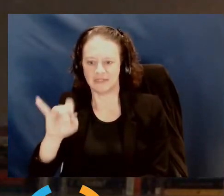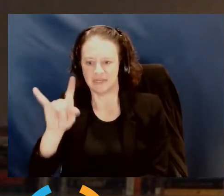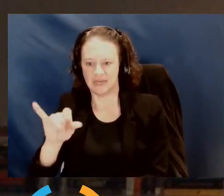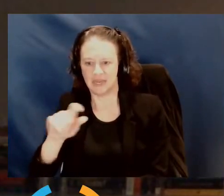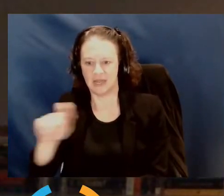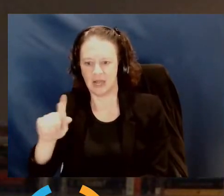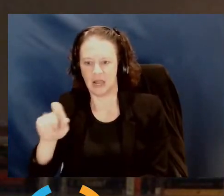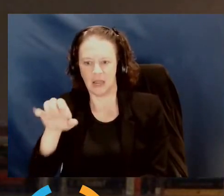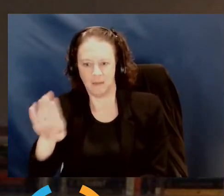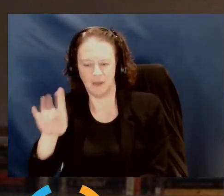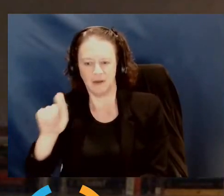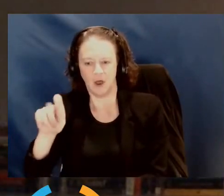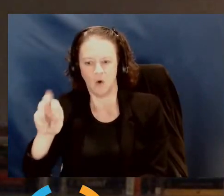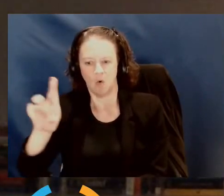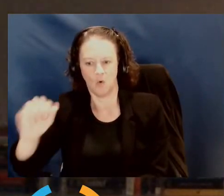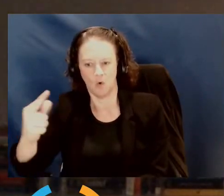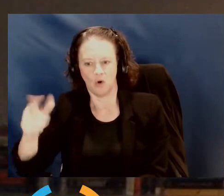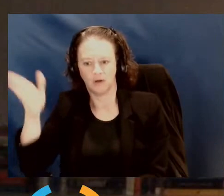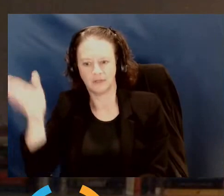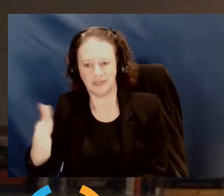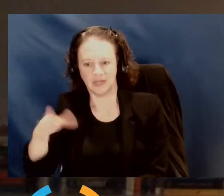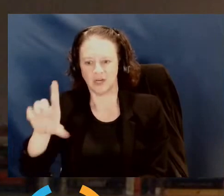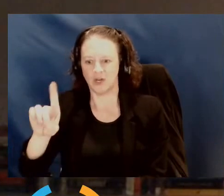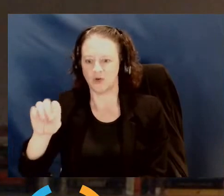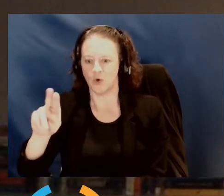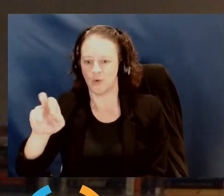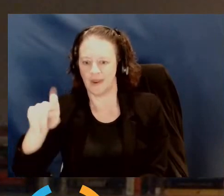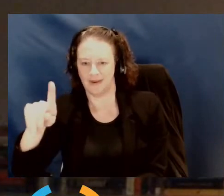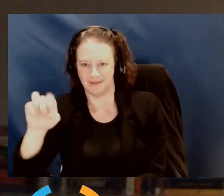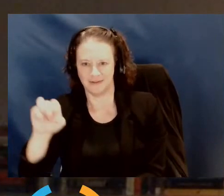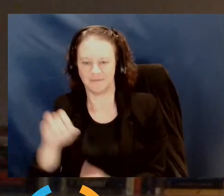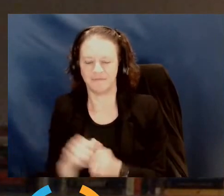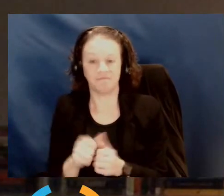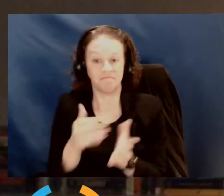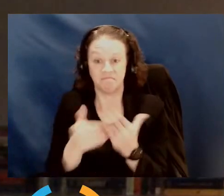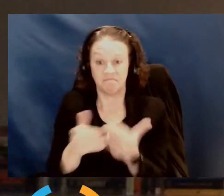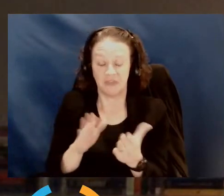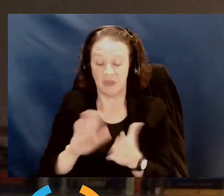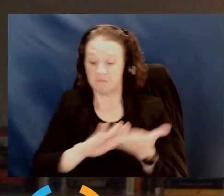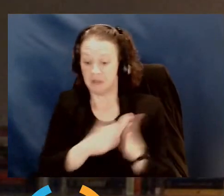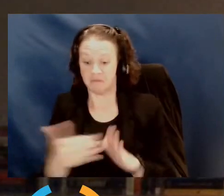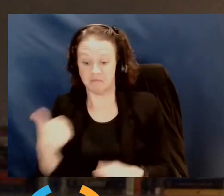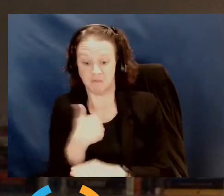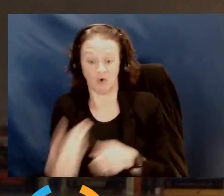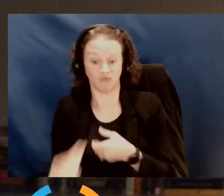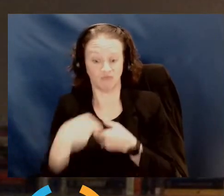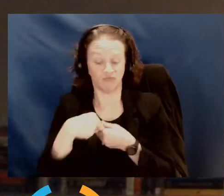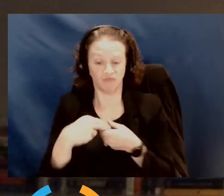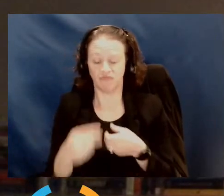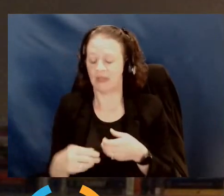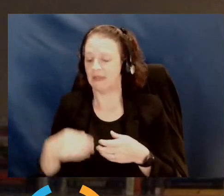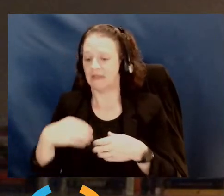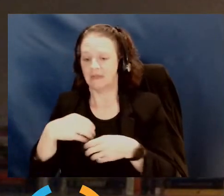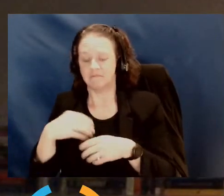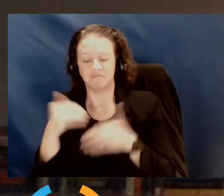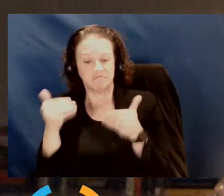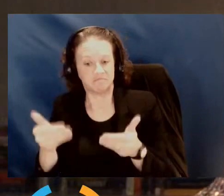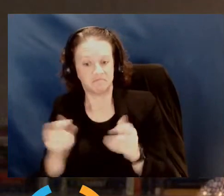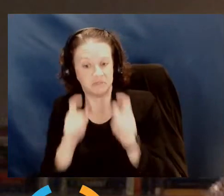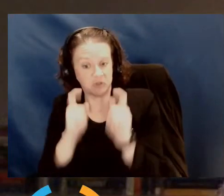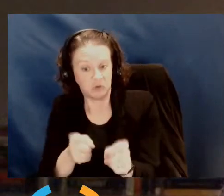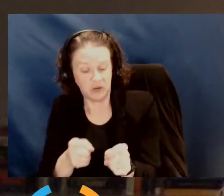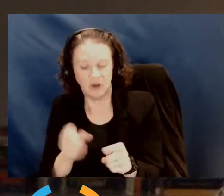pdxcityclub.org/donate. Whether you become a member, make a gift, share the link with a friend, or just watch